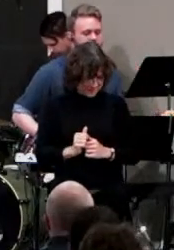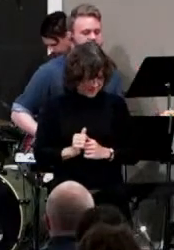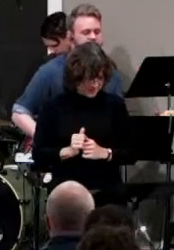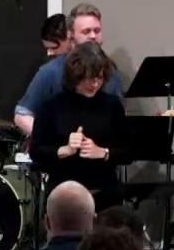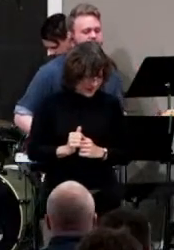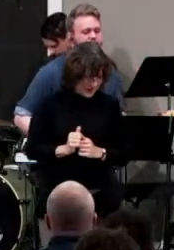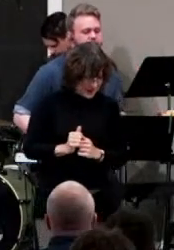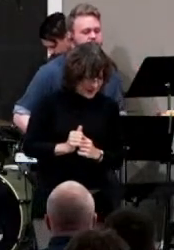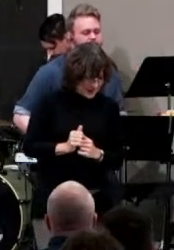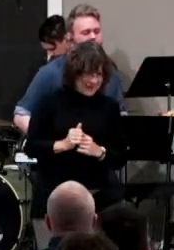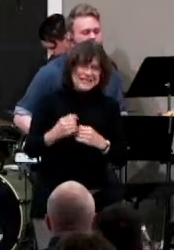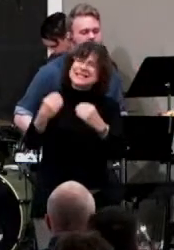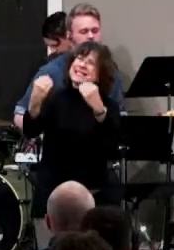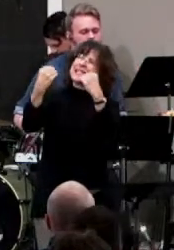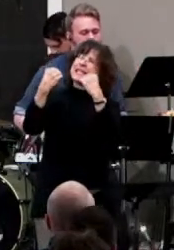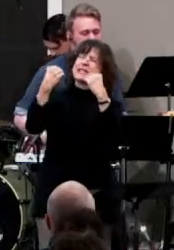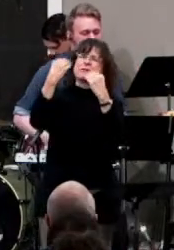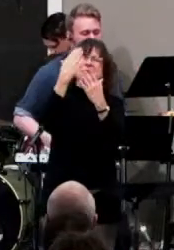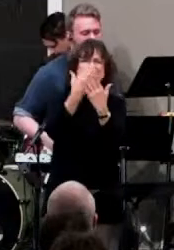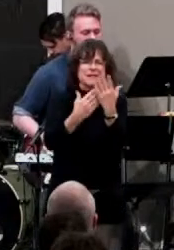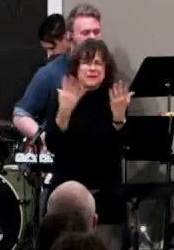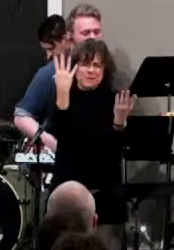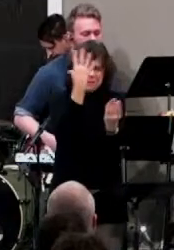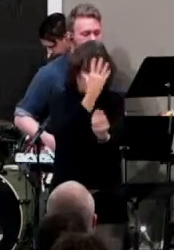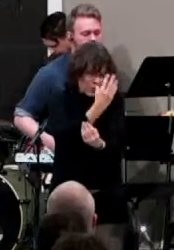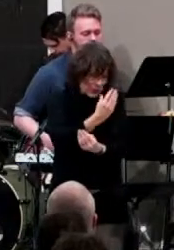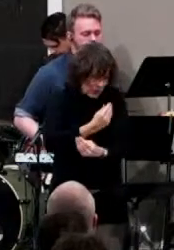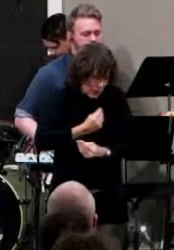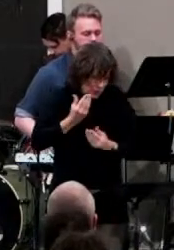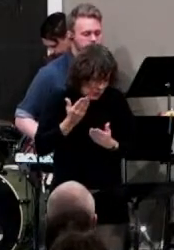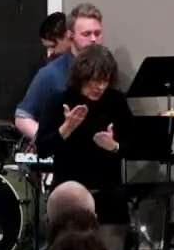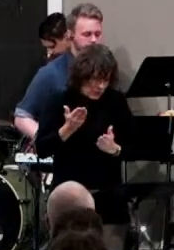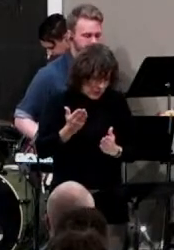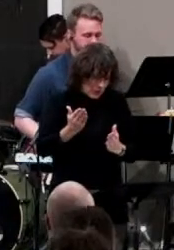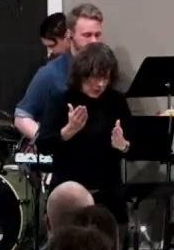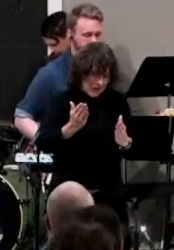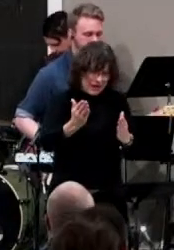Teach me some melodious